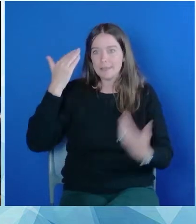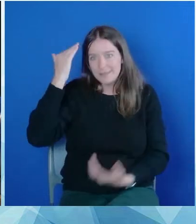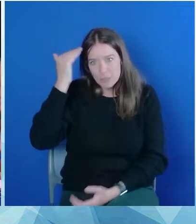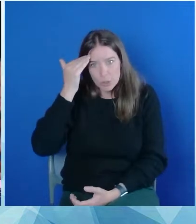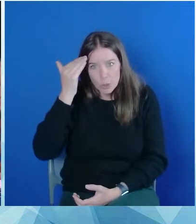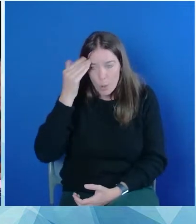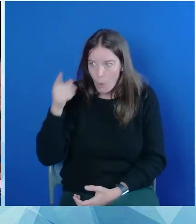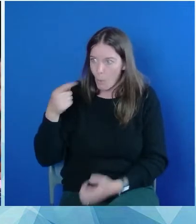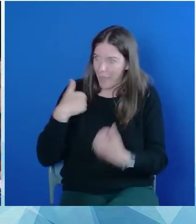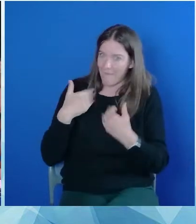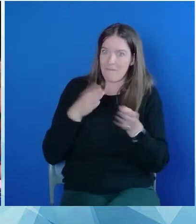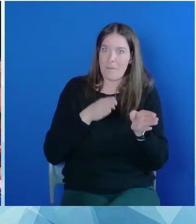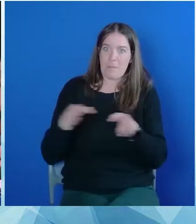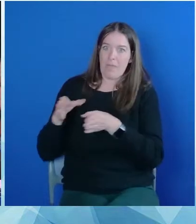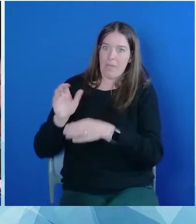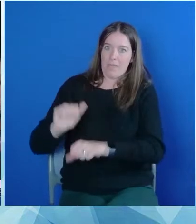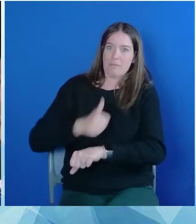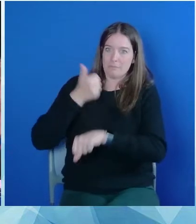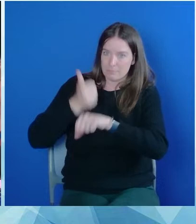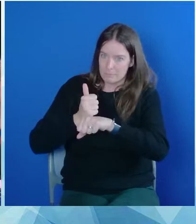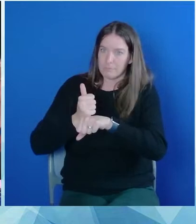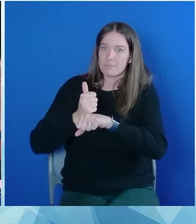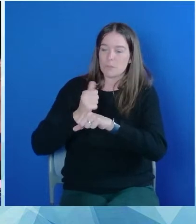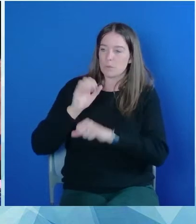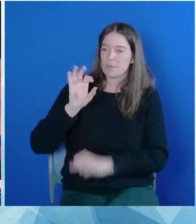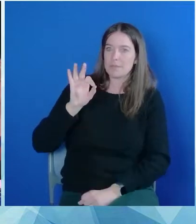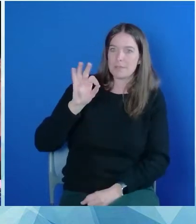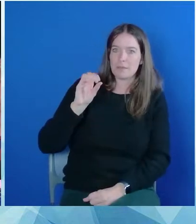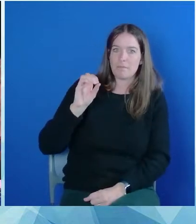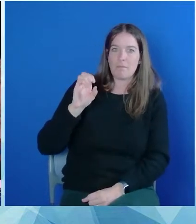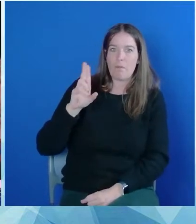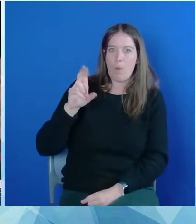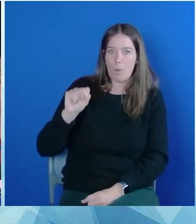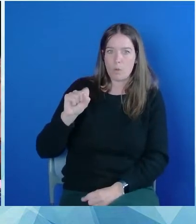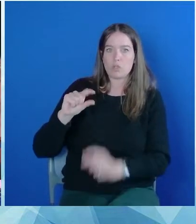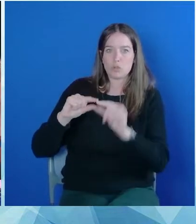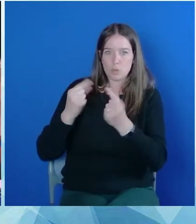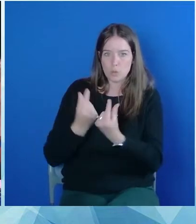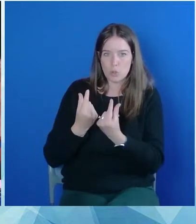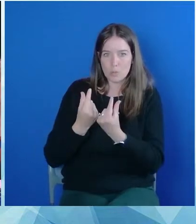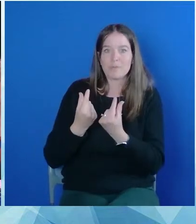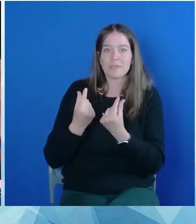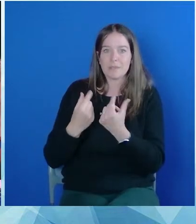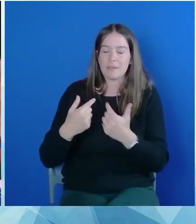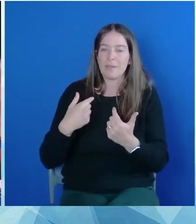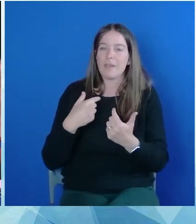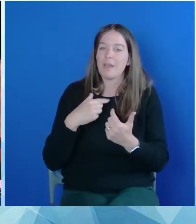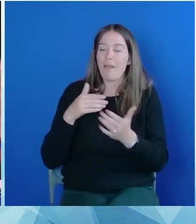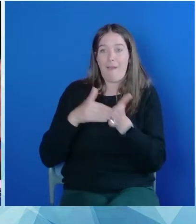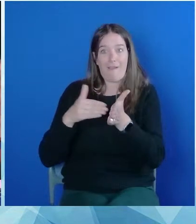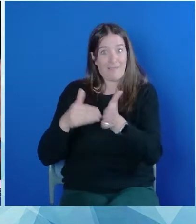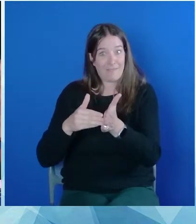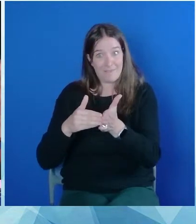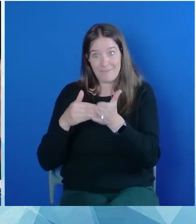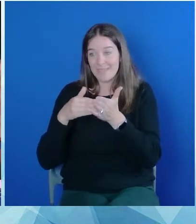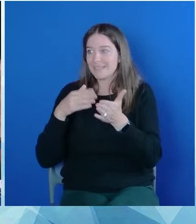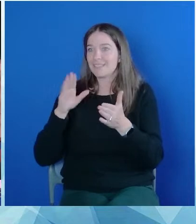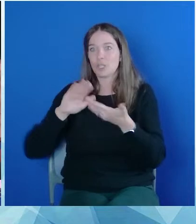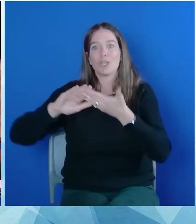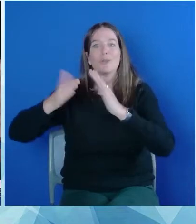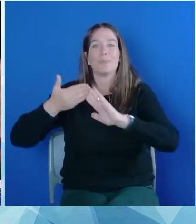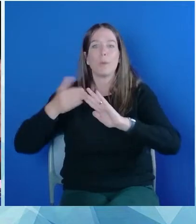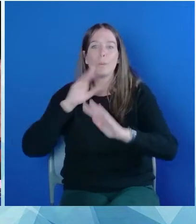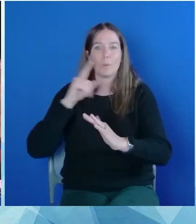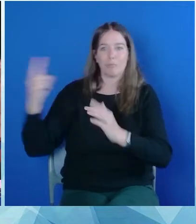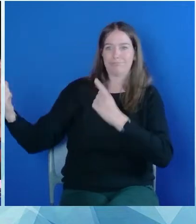this plan in place to implement these focus groups. I am often approached by various members of the